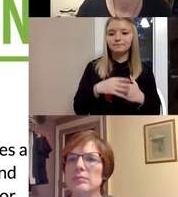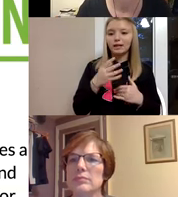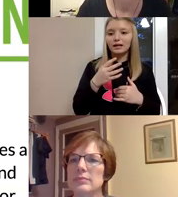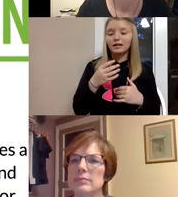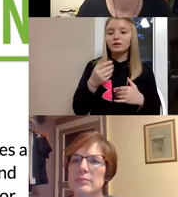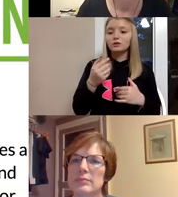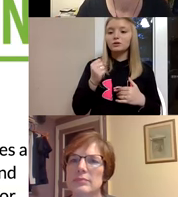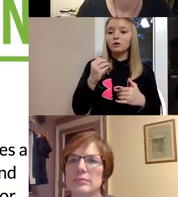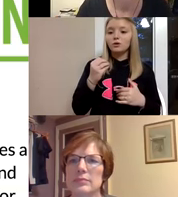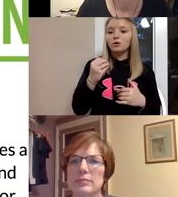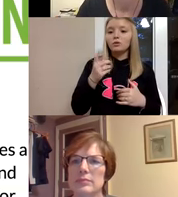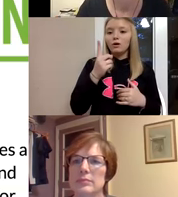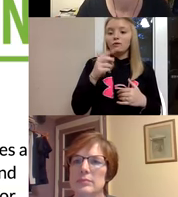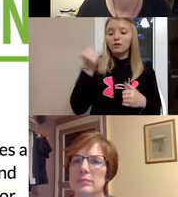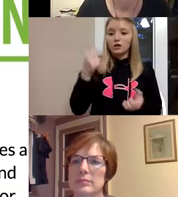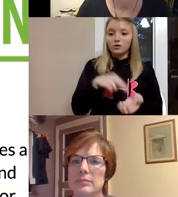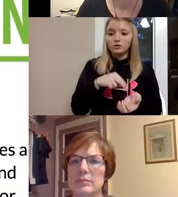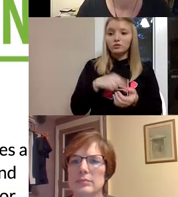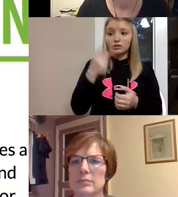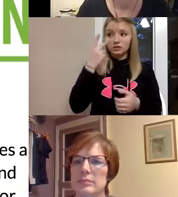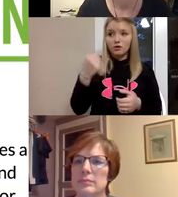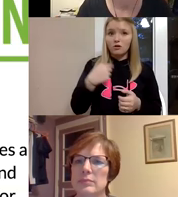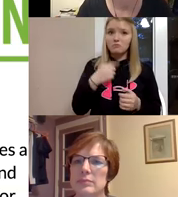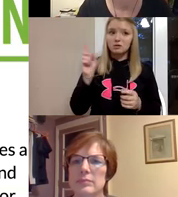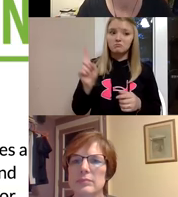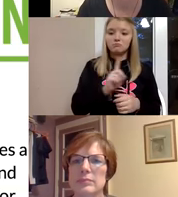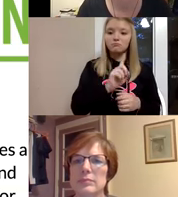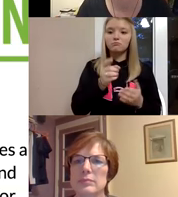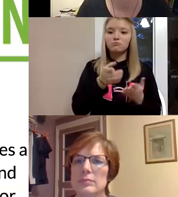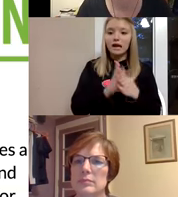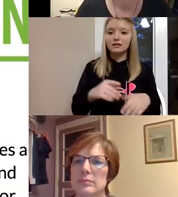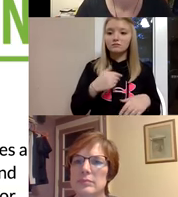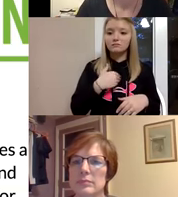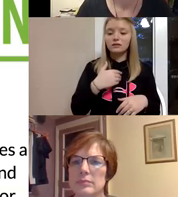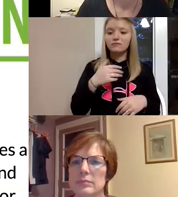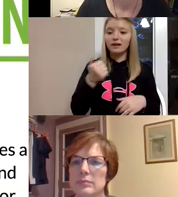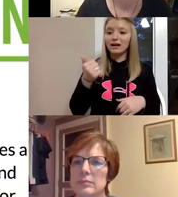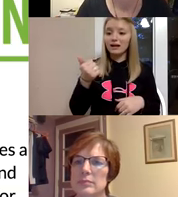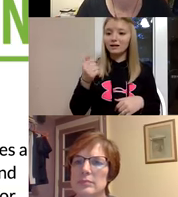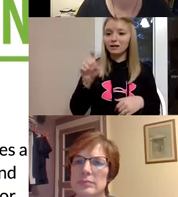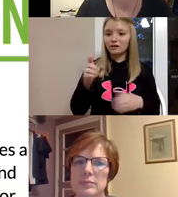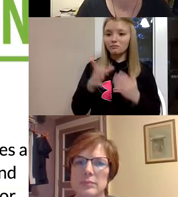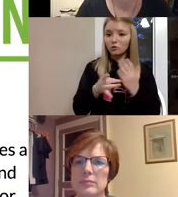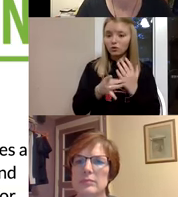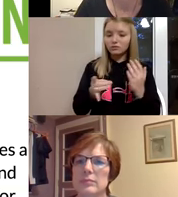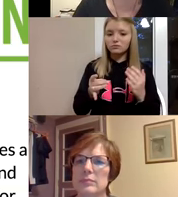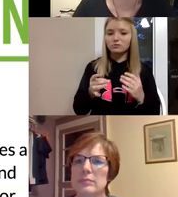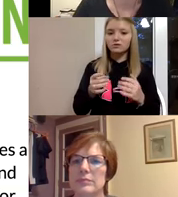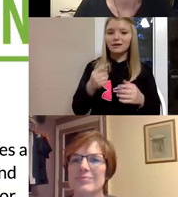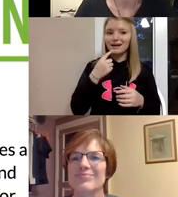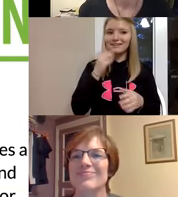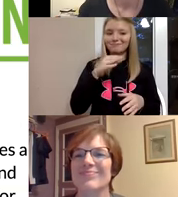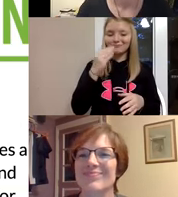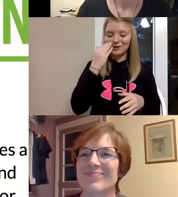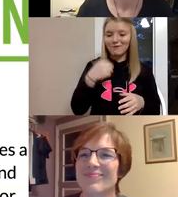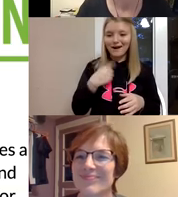So one of the other nurses saw me coming down the hall and asked me if I had any oils with me. And I'm like, girl, you know, I do.